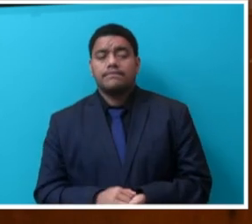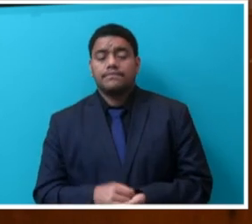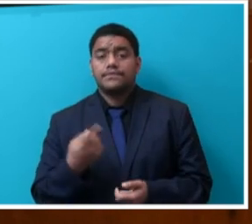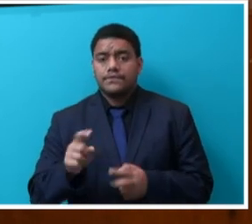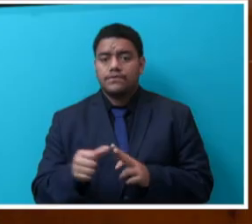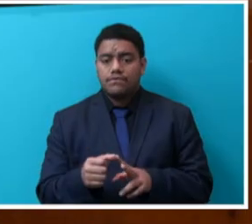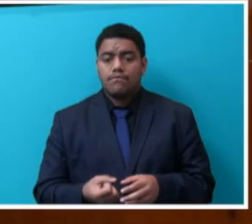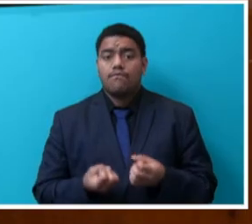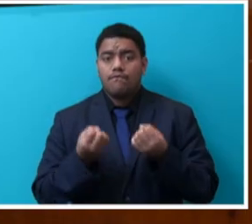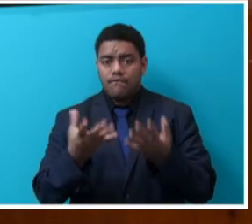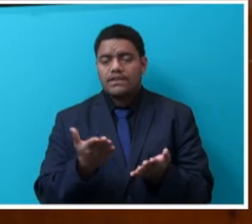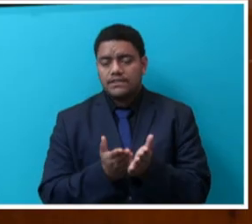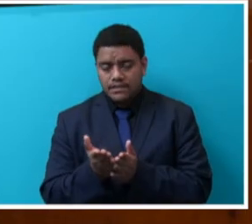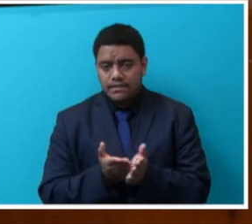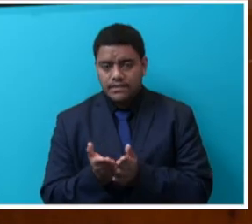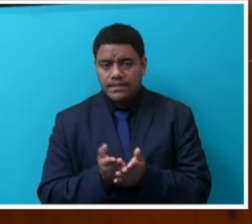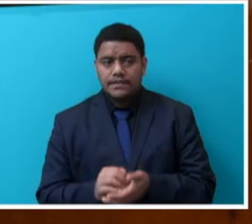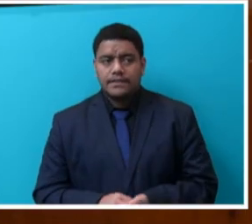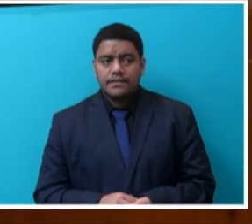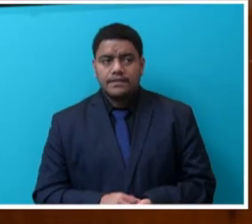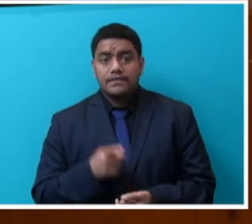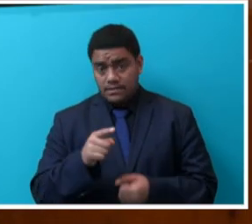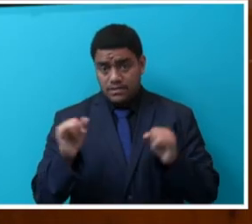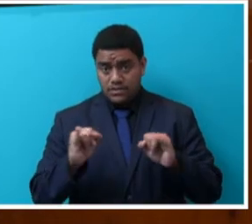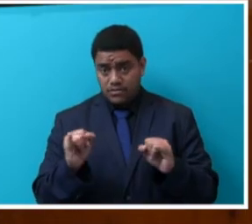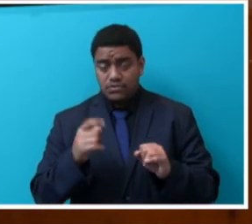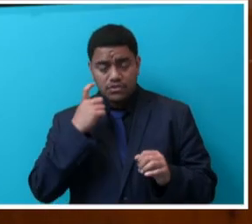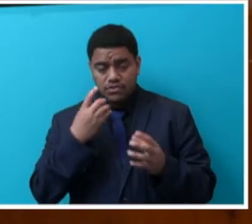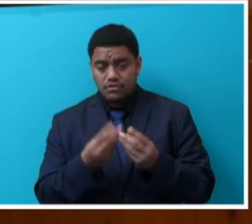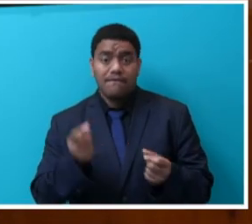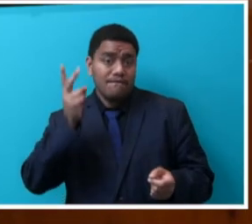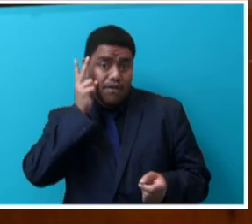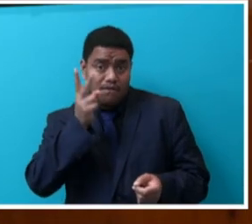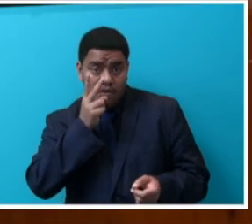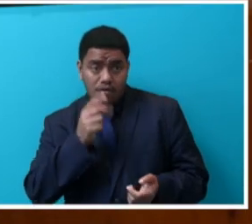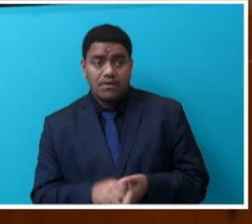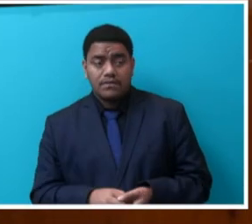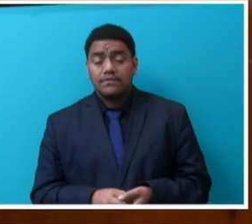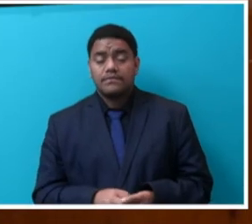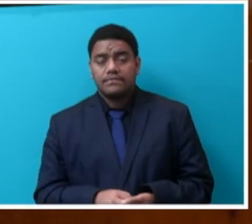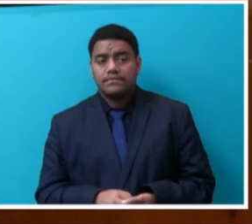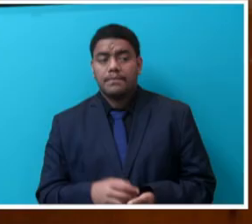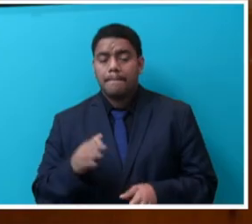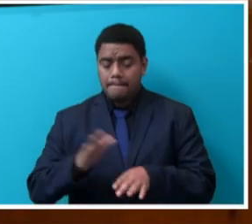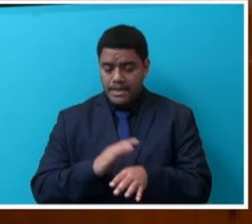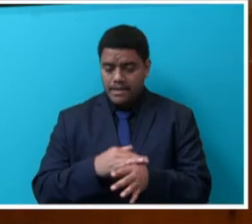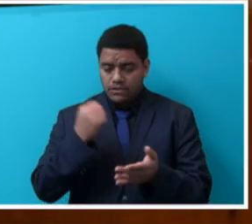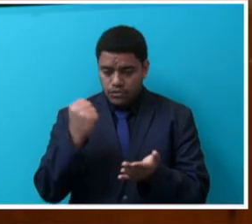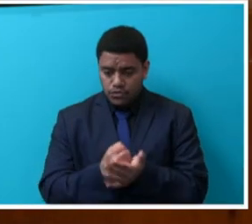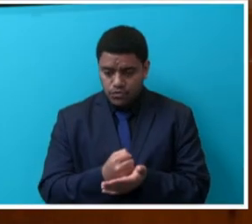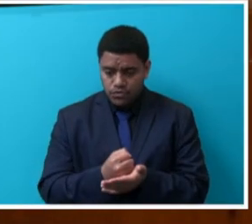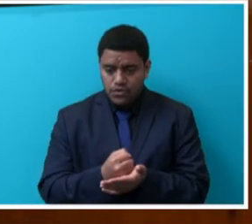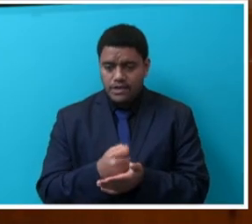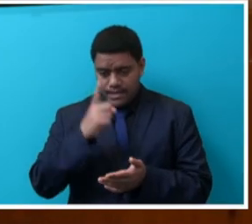were brought back online, and these issues are not acceptable, and so Vodafone has been directed to ensure that it's not